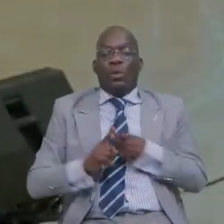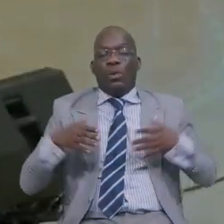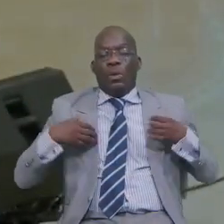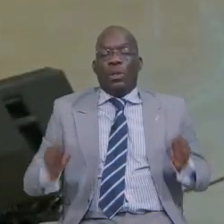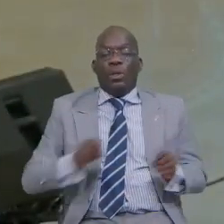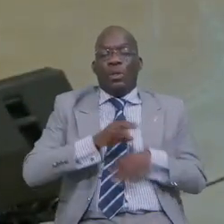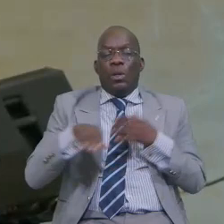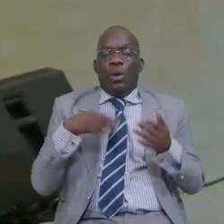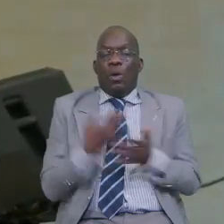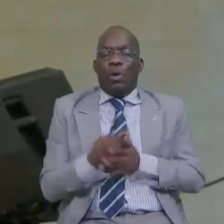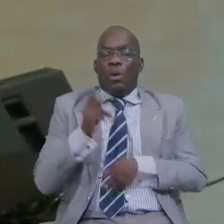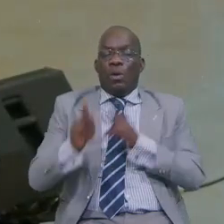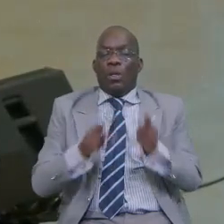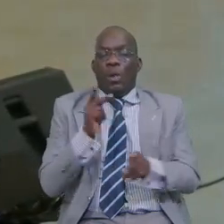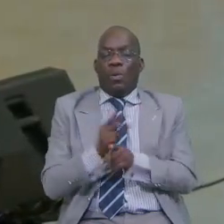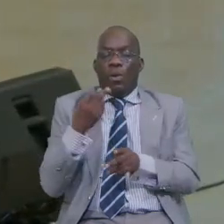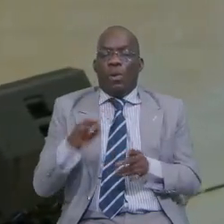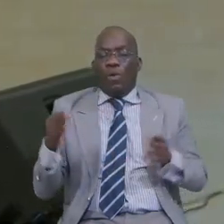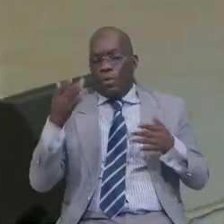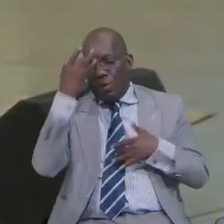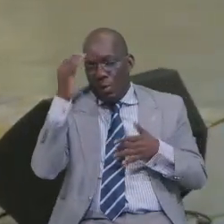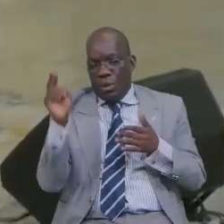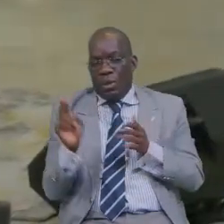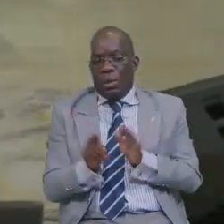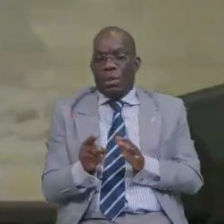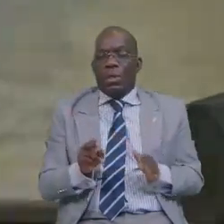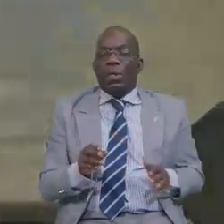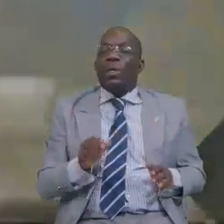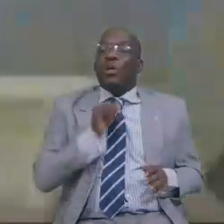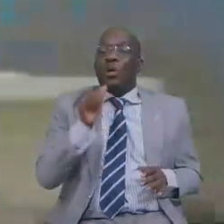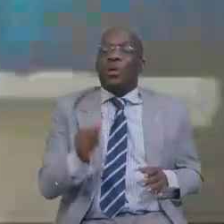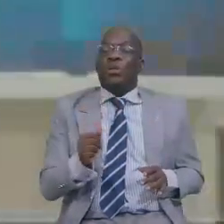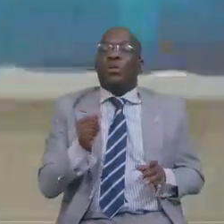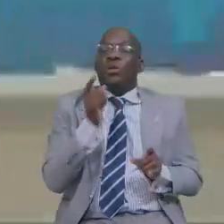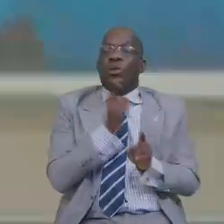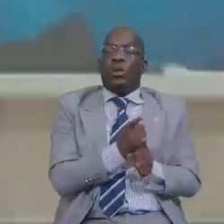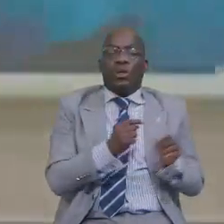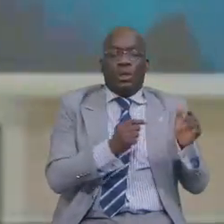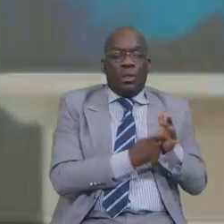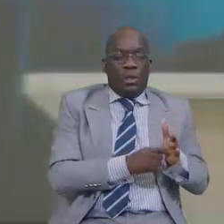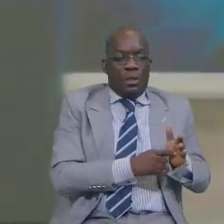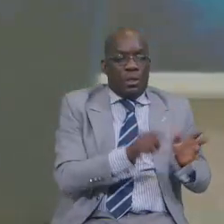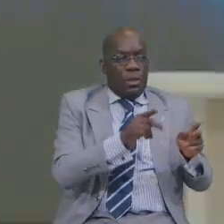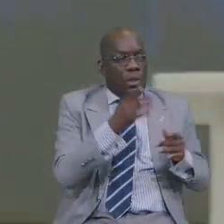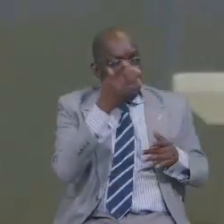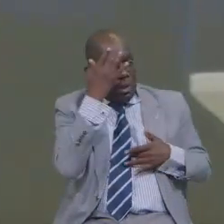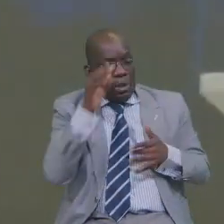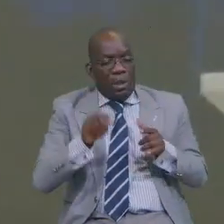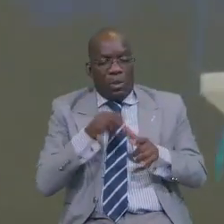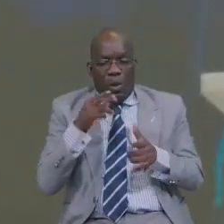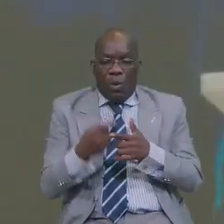manner of sickness. He didn't limit the sickness to this or that.